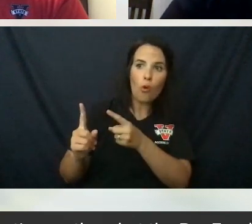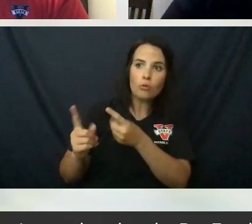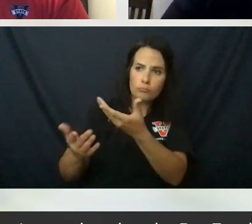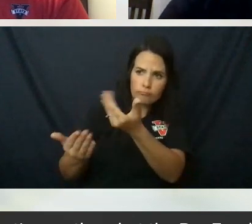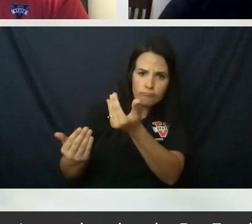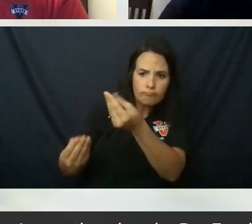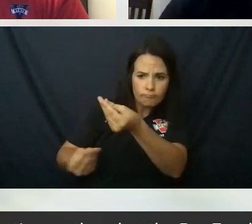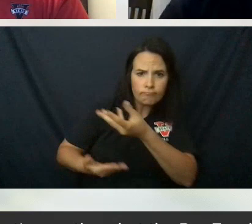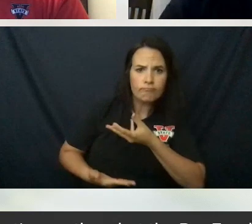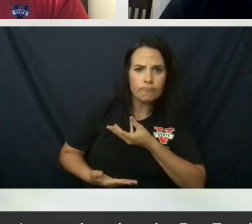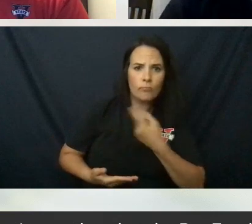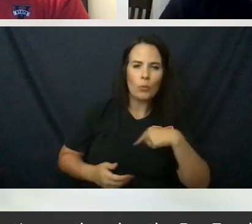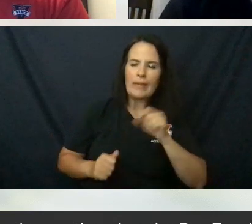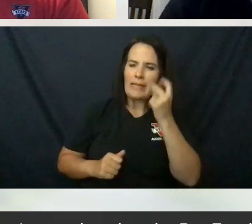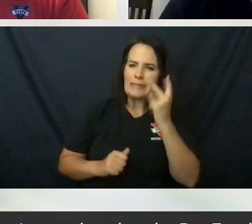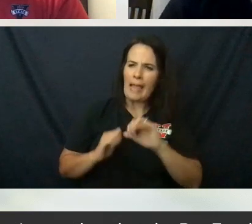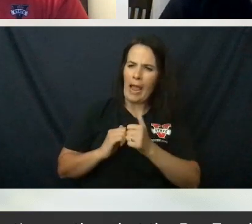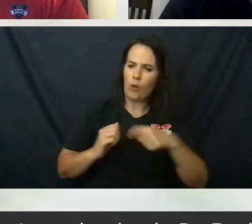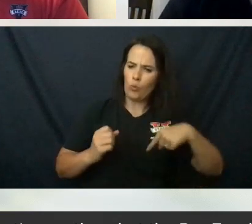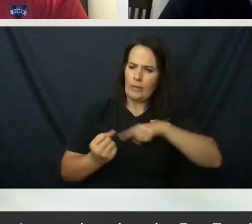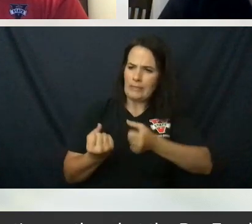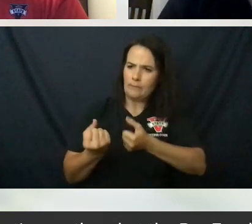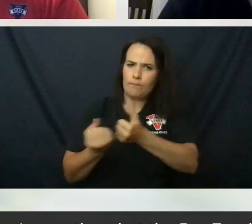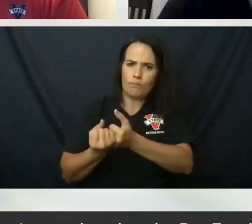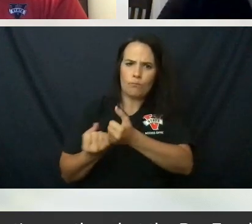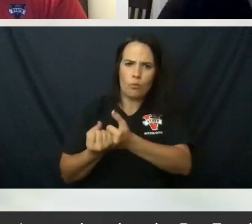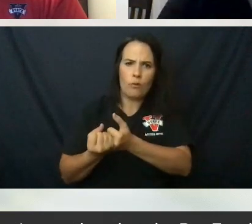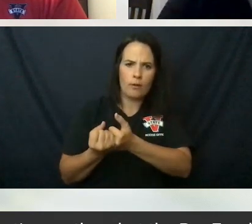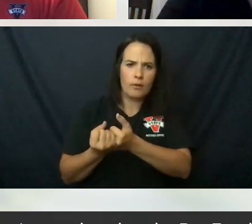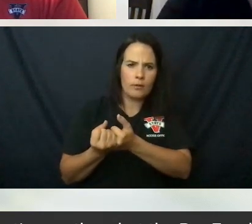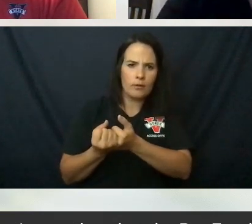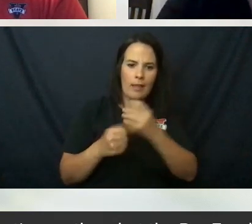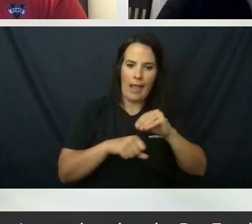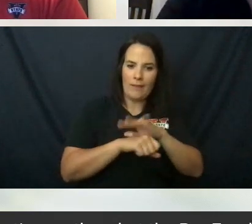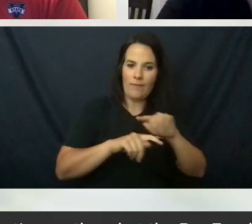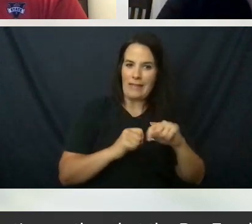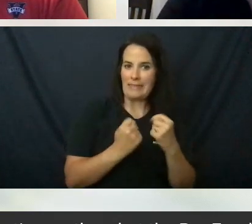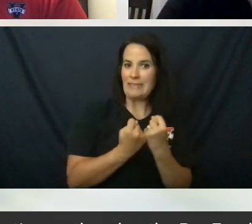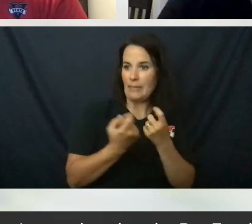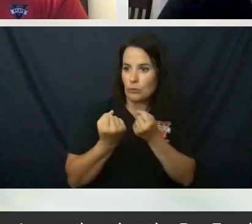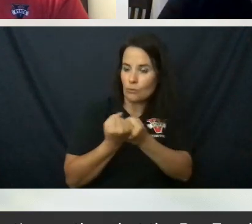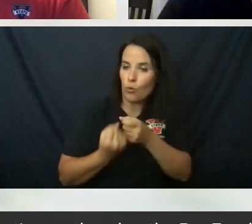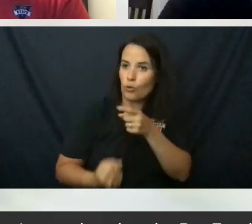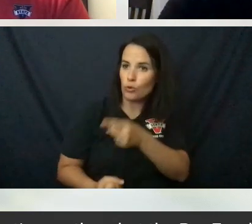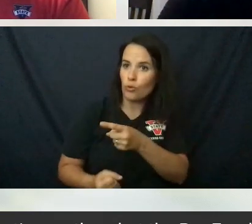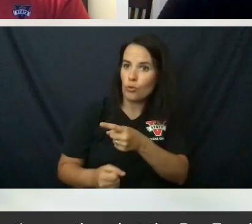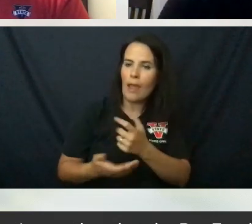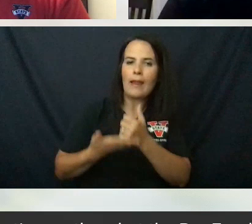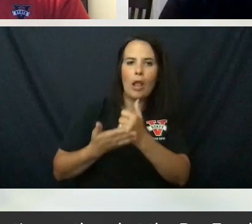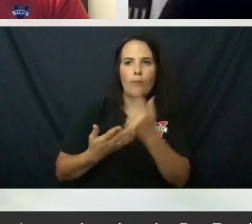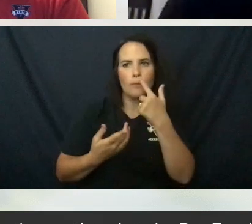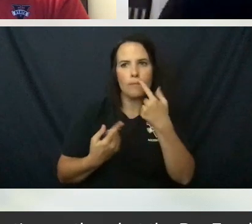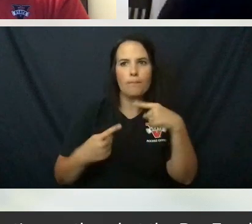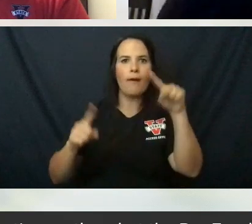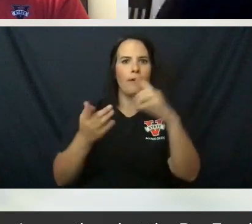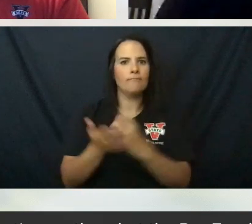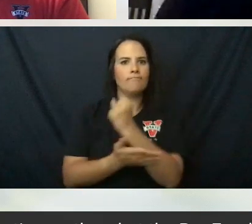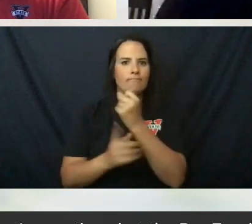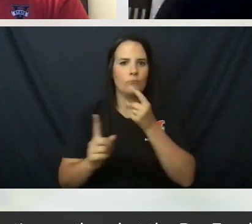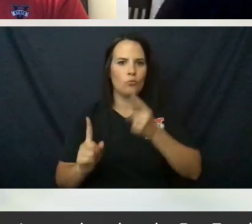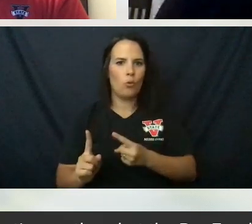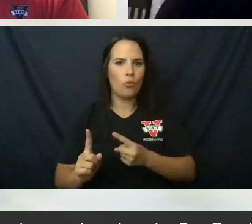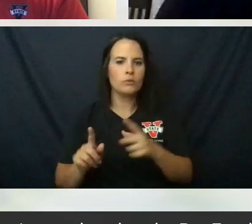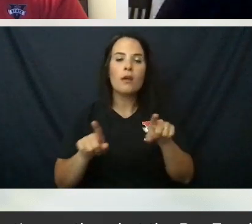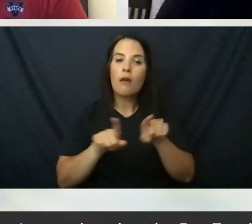can really see how we can support you as an advising team and moving you towards those goals. And so another thing that we're